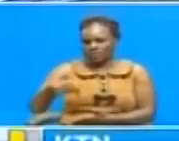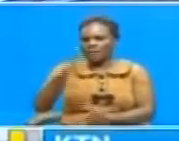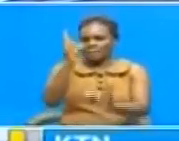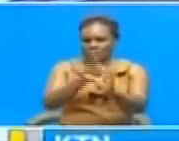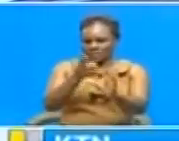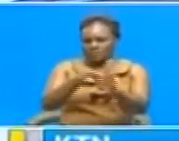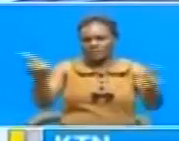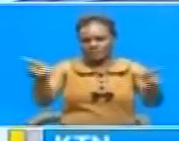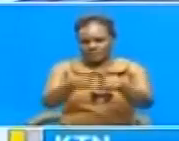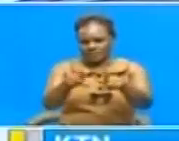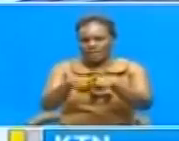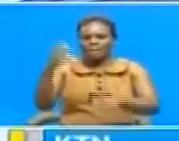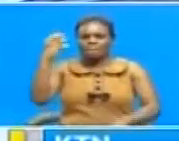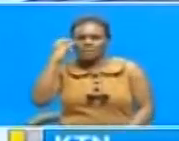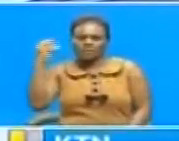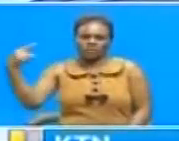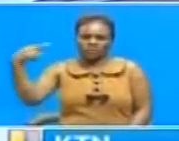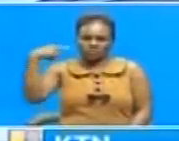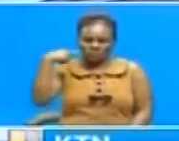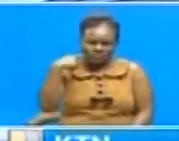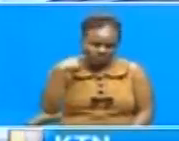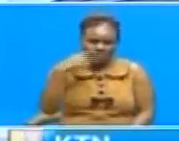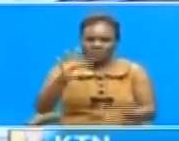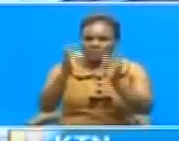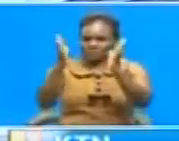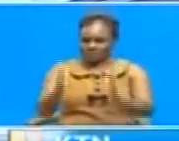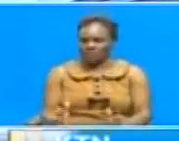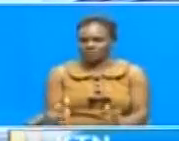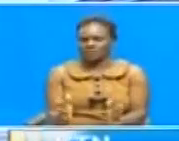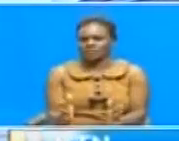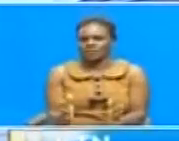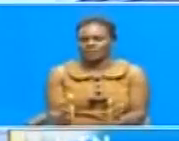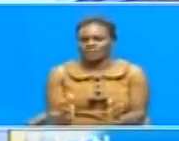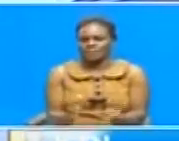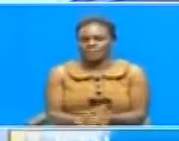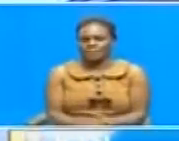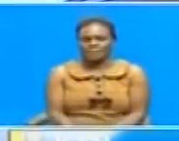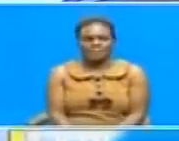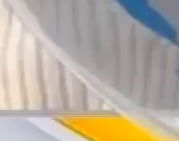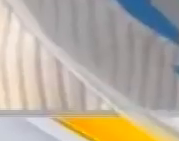participating. Marisha Owiti was our sign language interpreter.